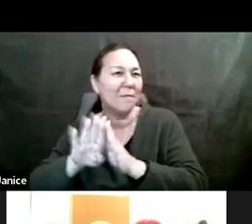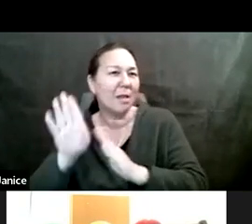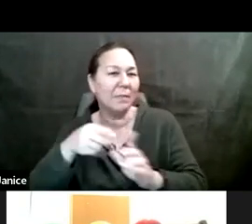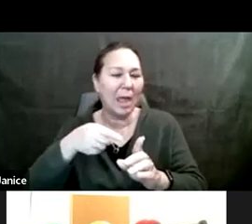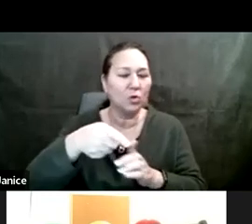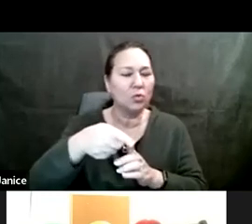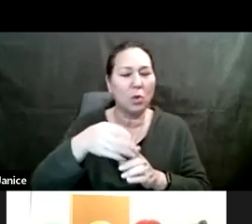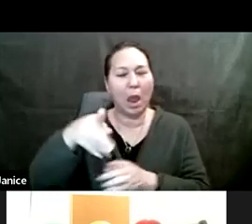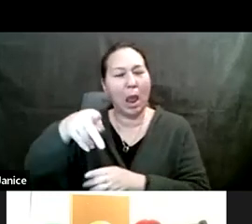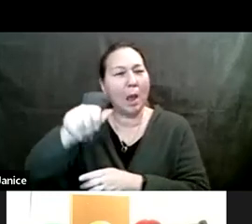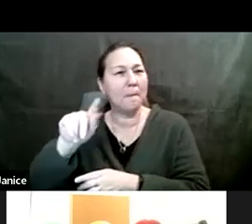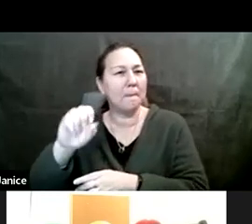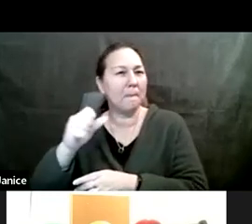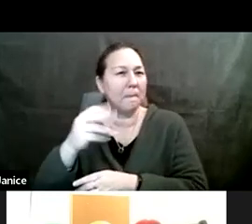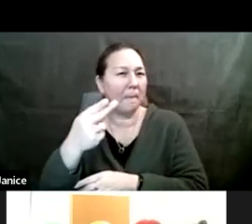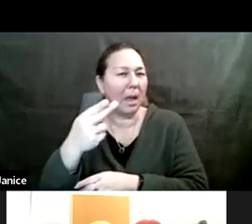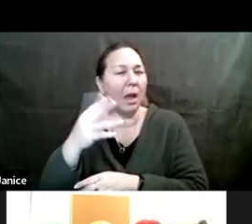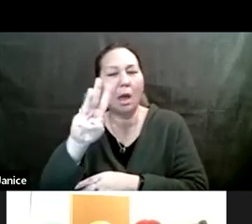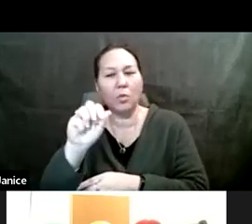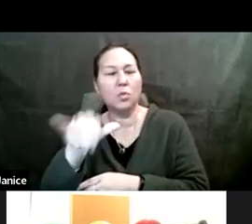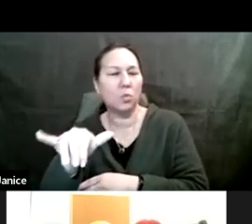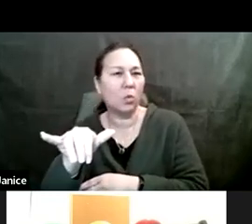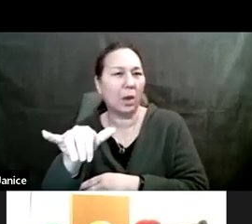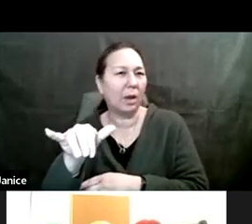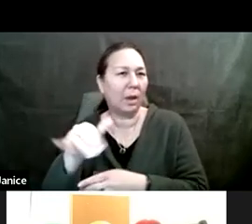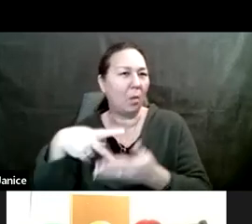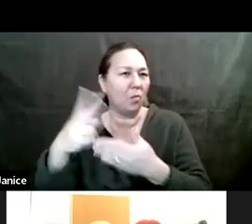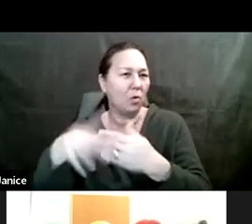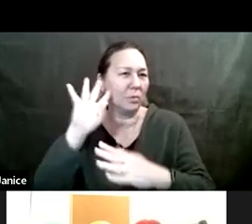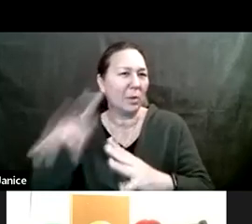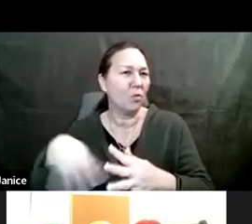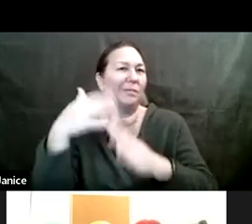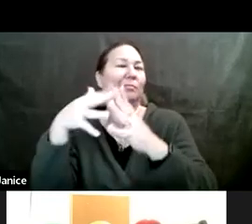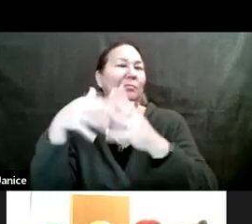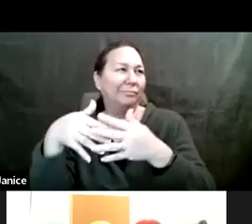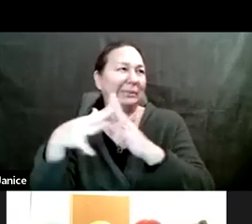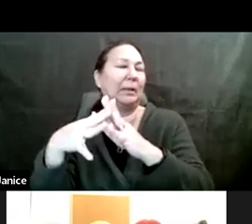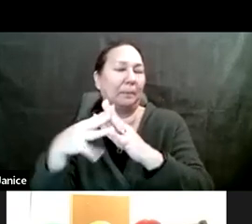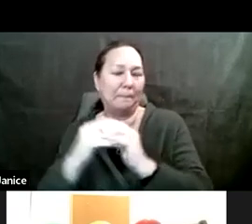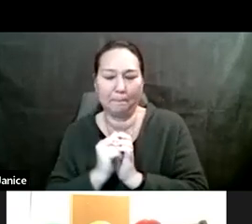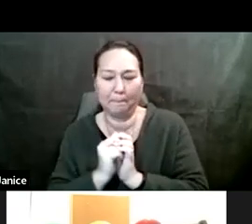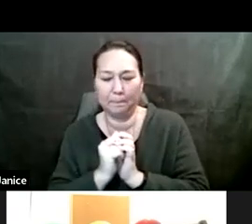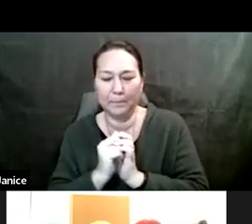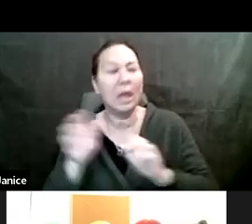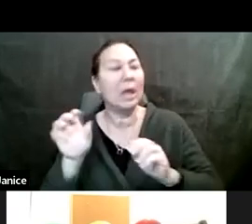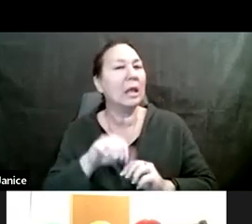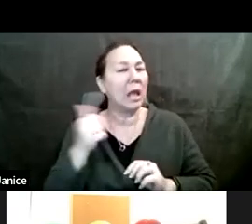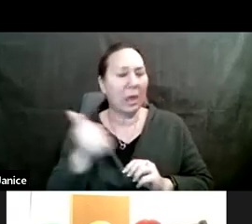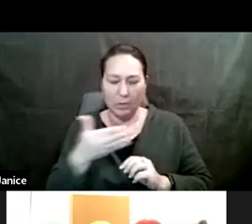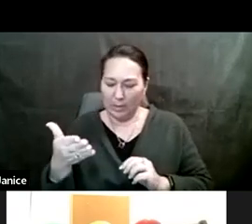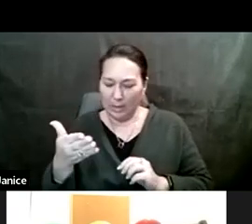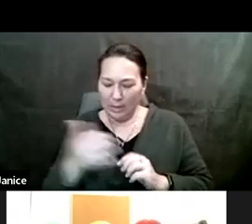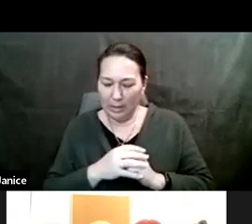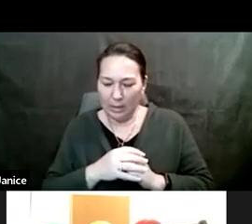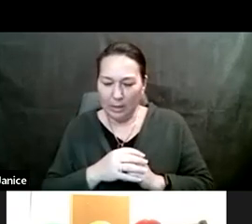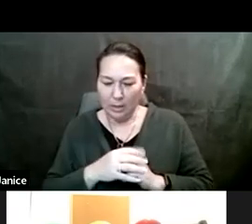add in right in the in the future Summers the other group um that I am going to check on but um I know this was a push that we did